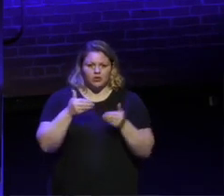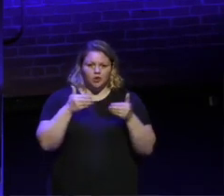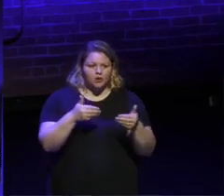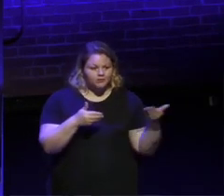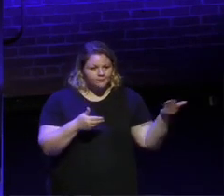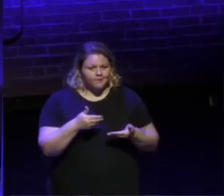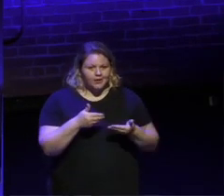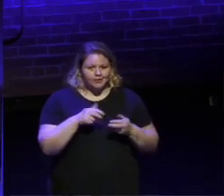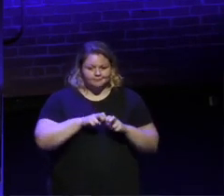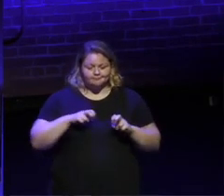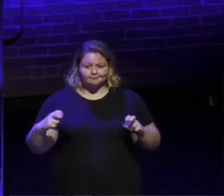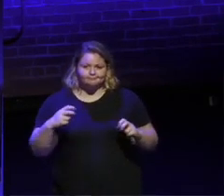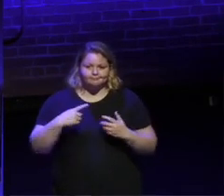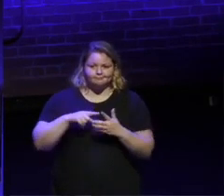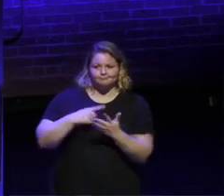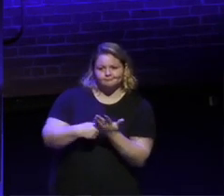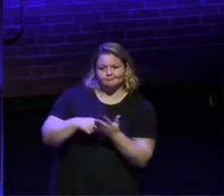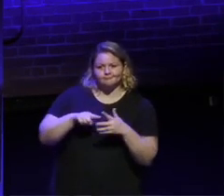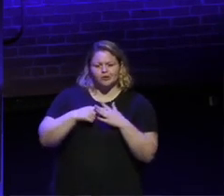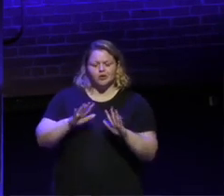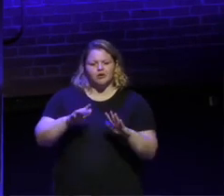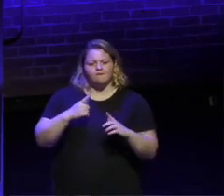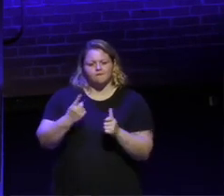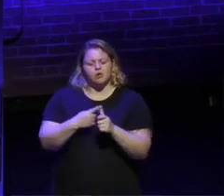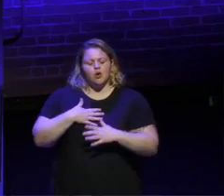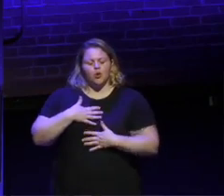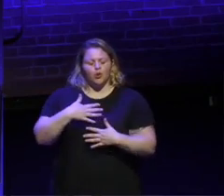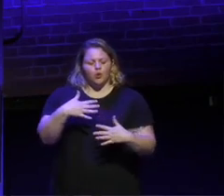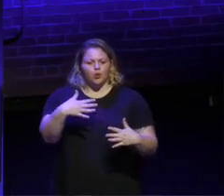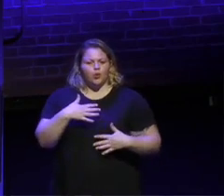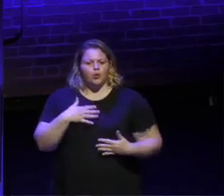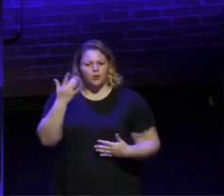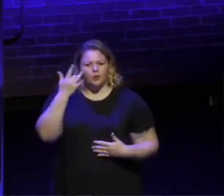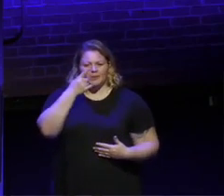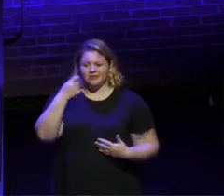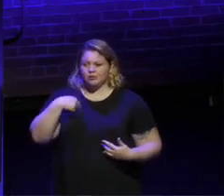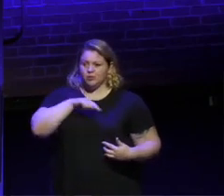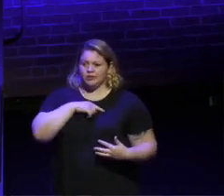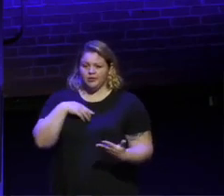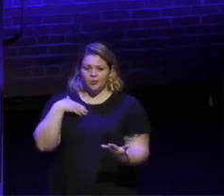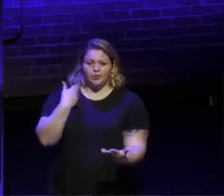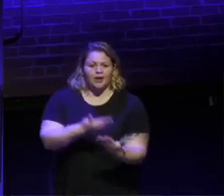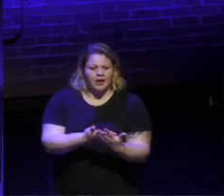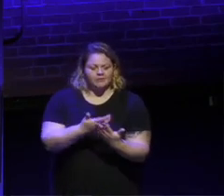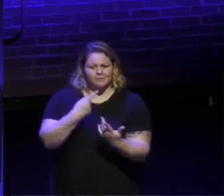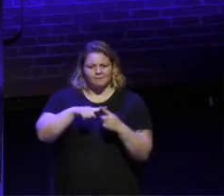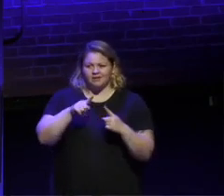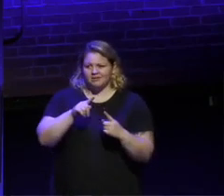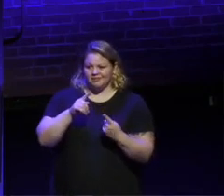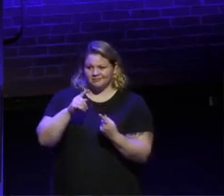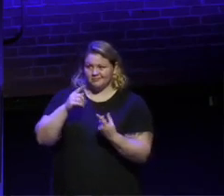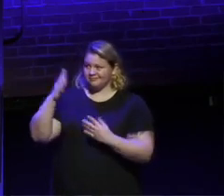Sometimes we come into spaces like this and we are still bringing with us all the stressors of the